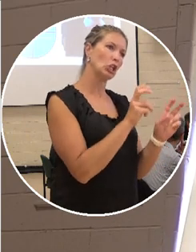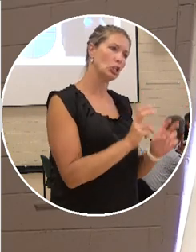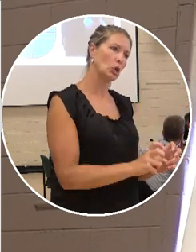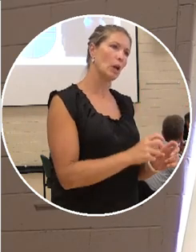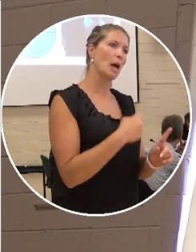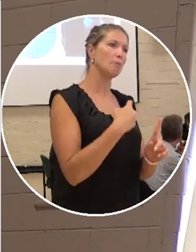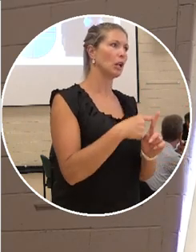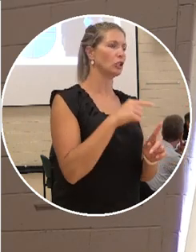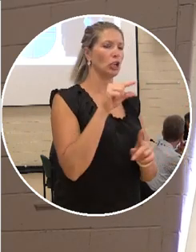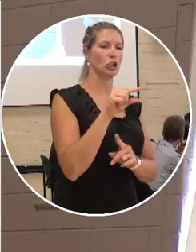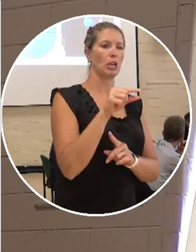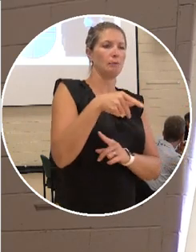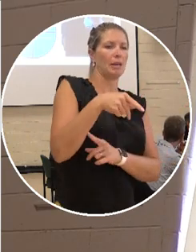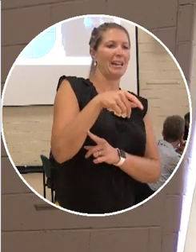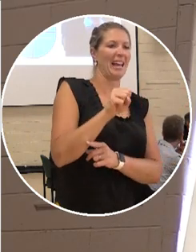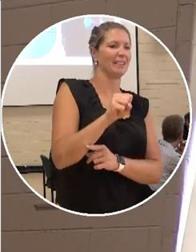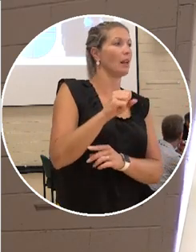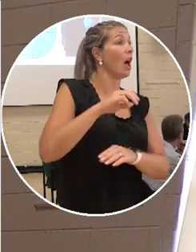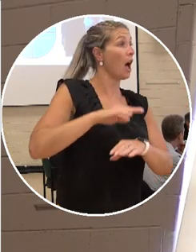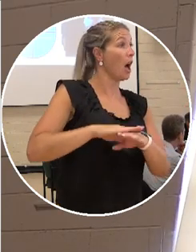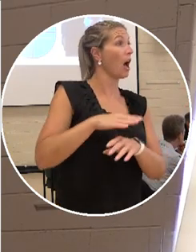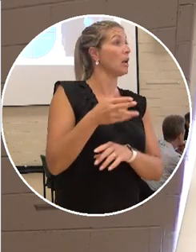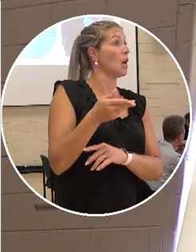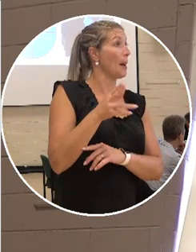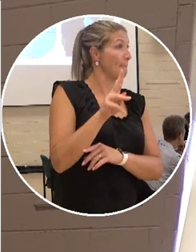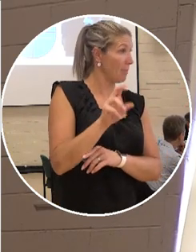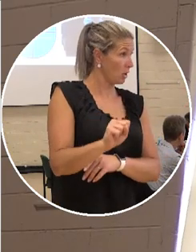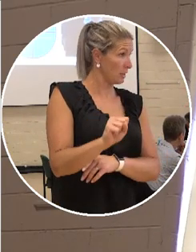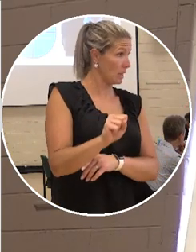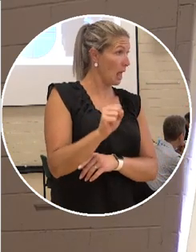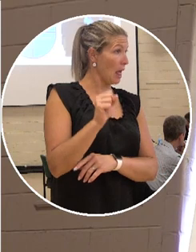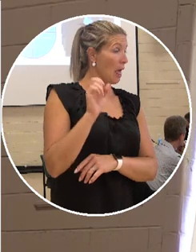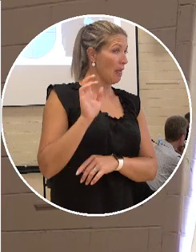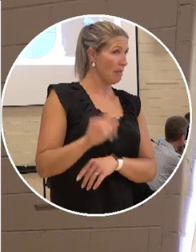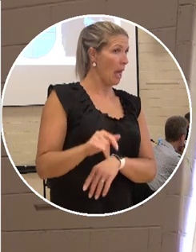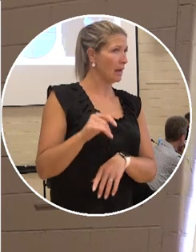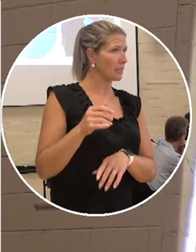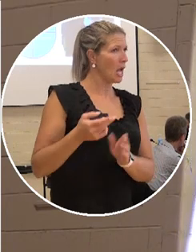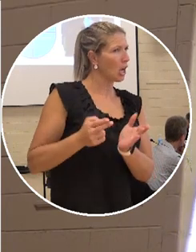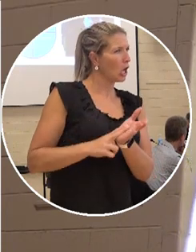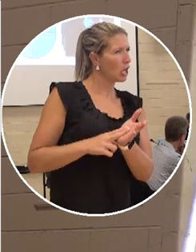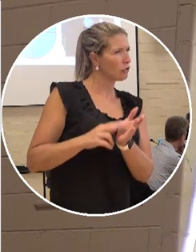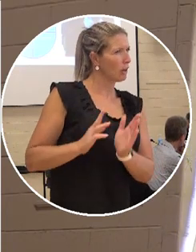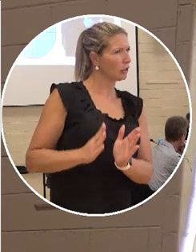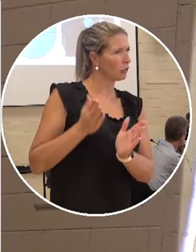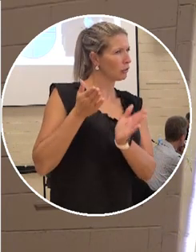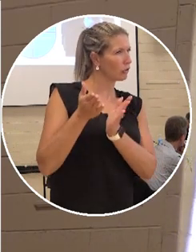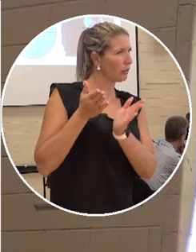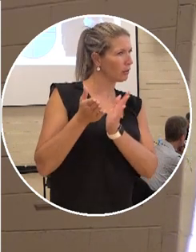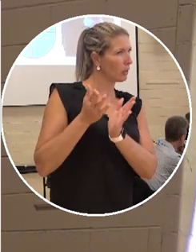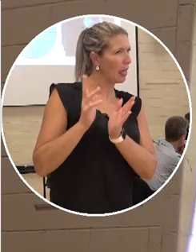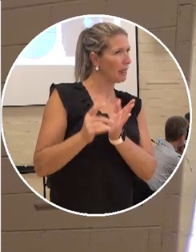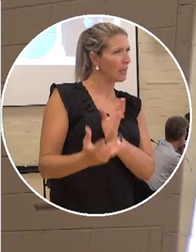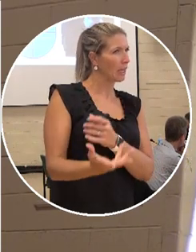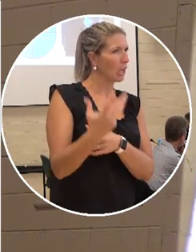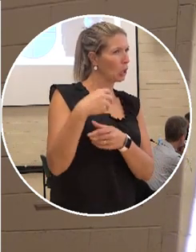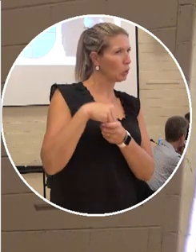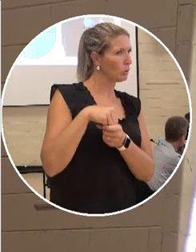that, is there a requirement on contracted services as well, or will that be coming, or is that something that will integrate into the contracted